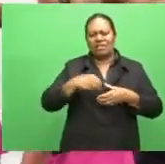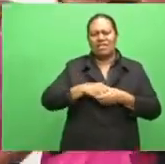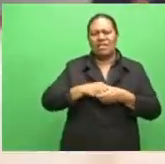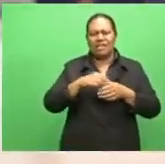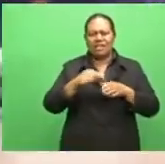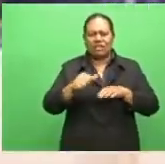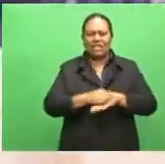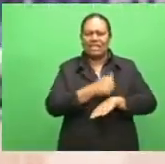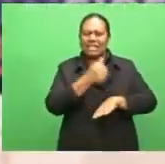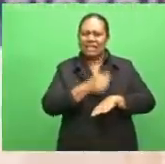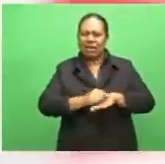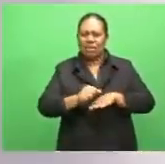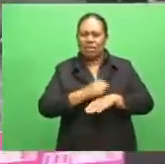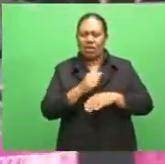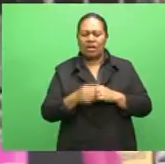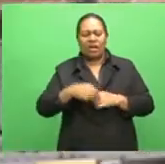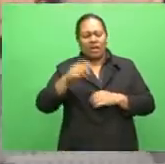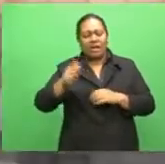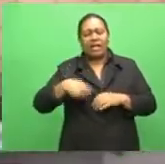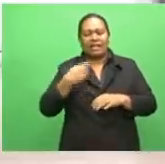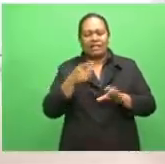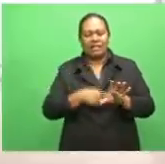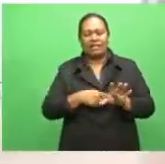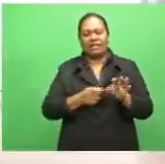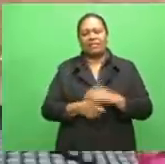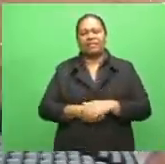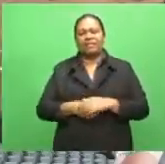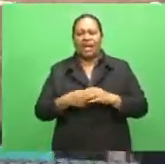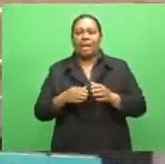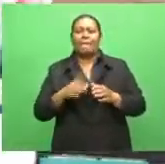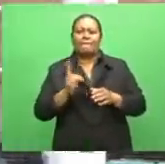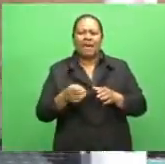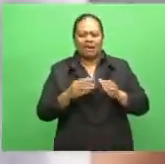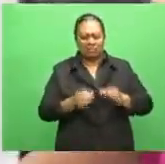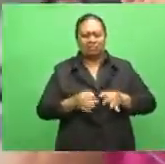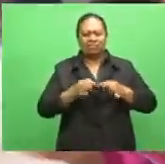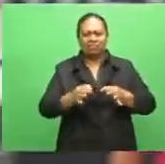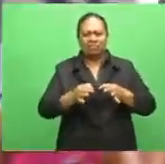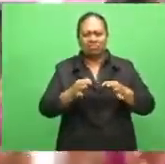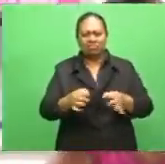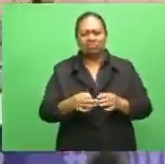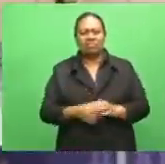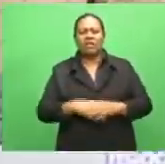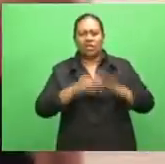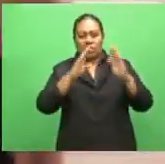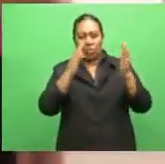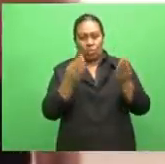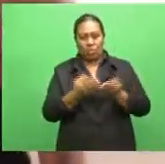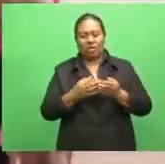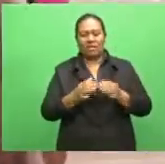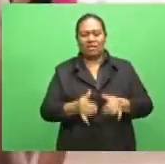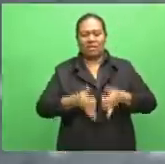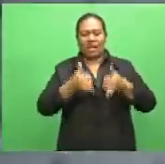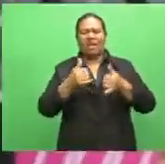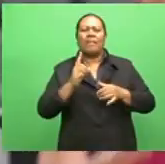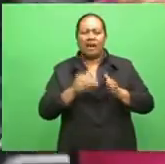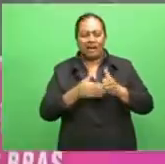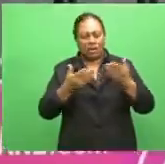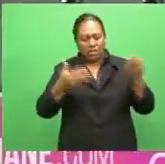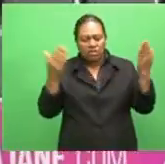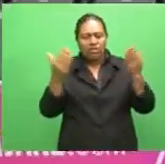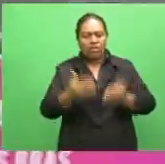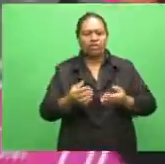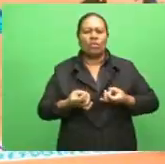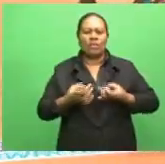Netball Singapore Nations Cup next year, and with the postponement of the Netball World Youth Cup, Netball Fiji remains focused on preparing